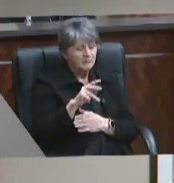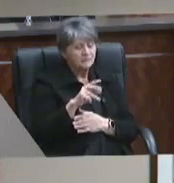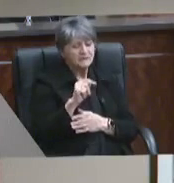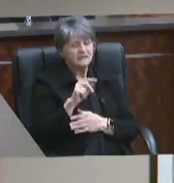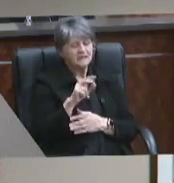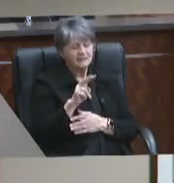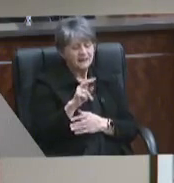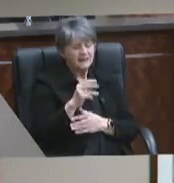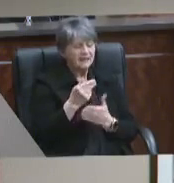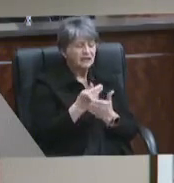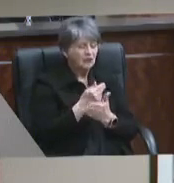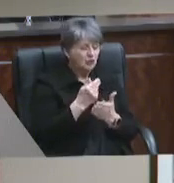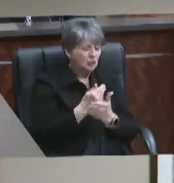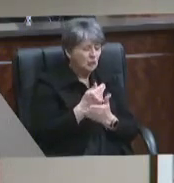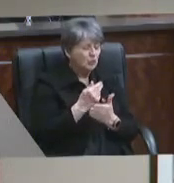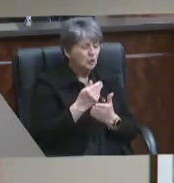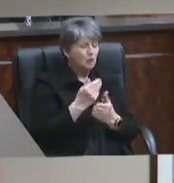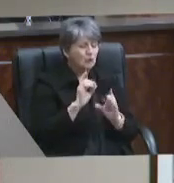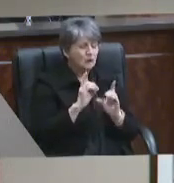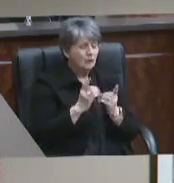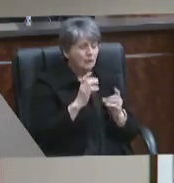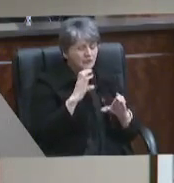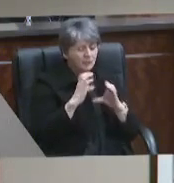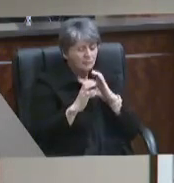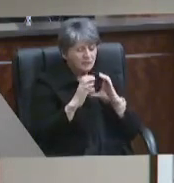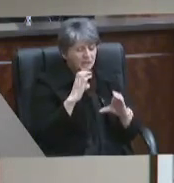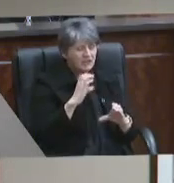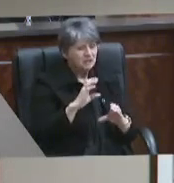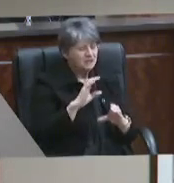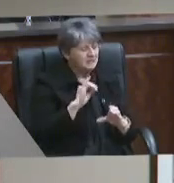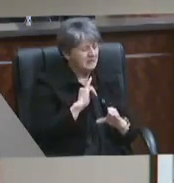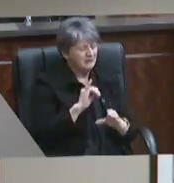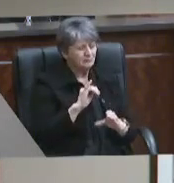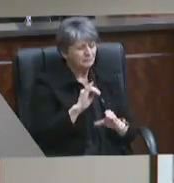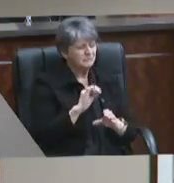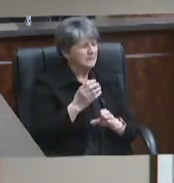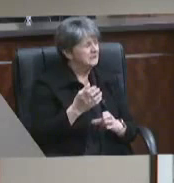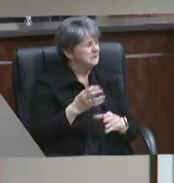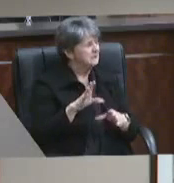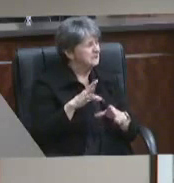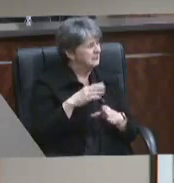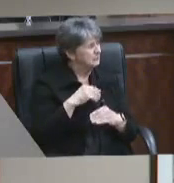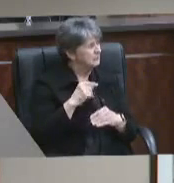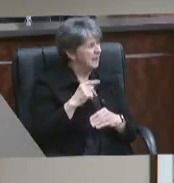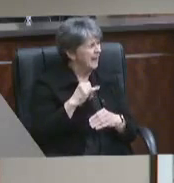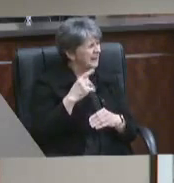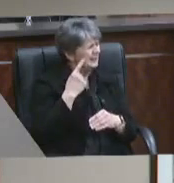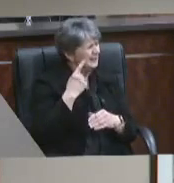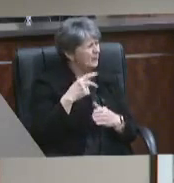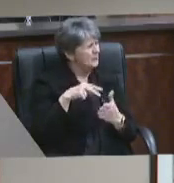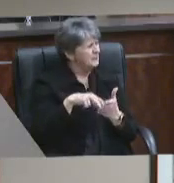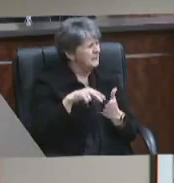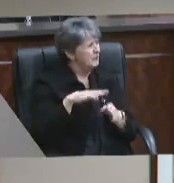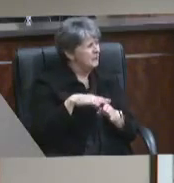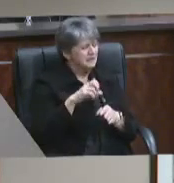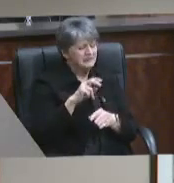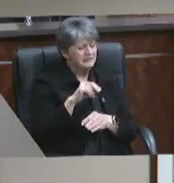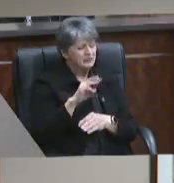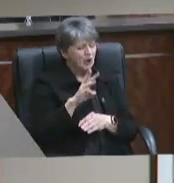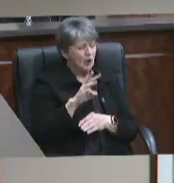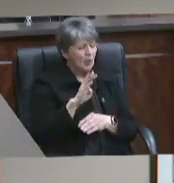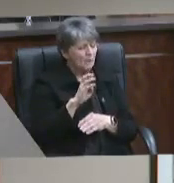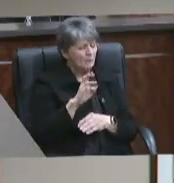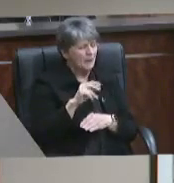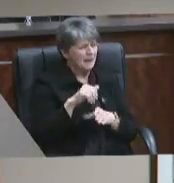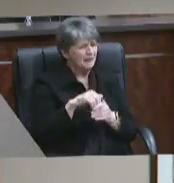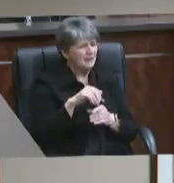fairly newly created Department of Communications? And I jumped at the chance. I think I was standing on a snowbank in Fairfax County reporting about